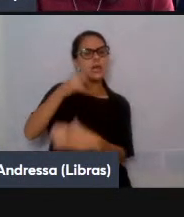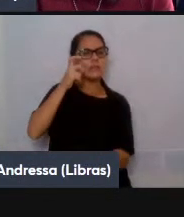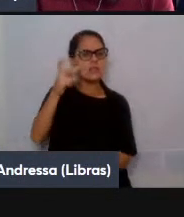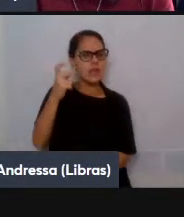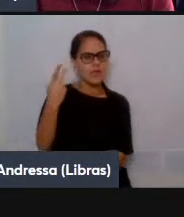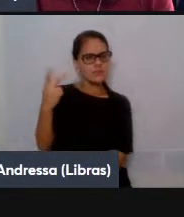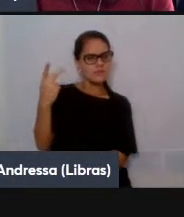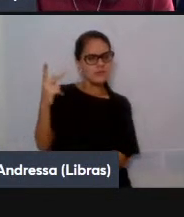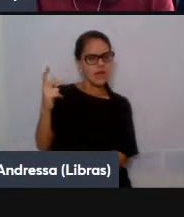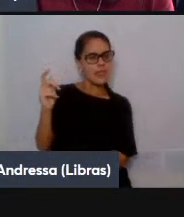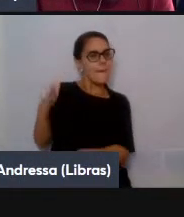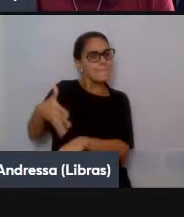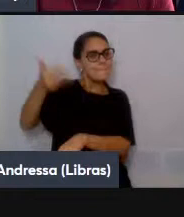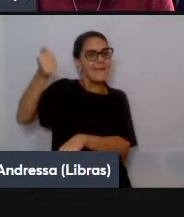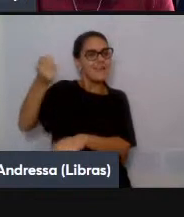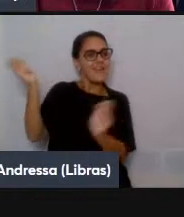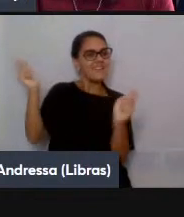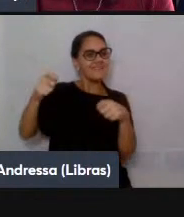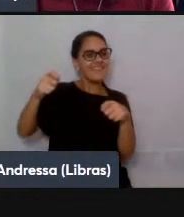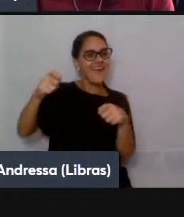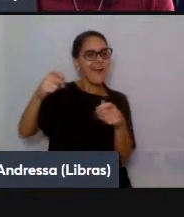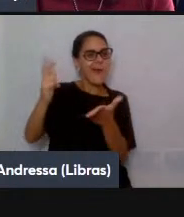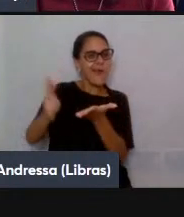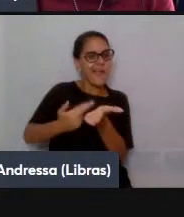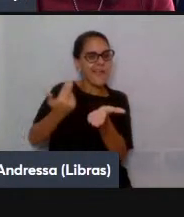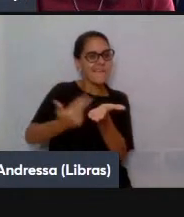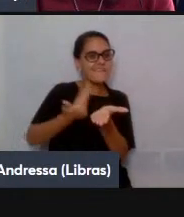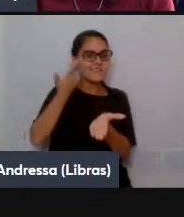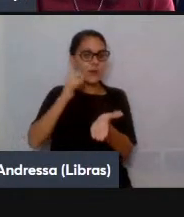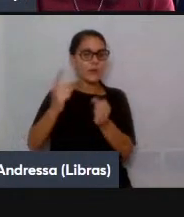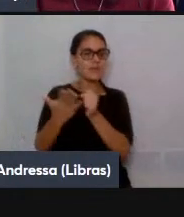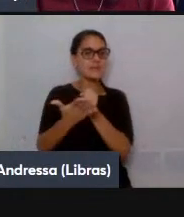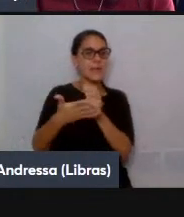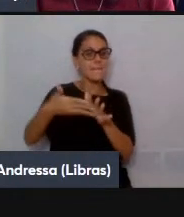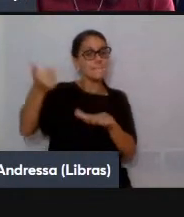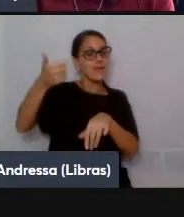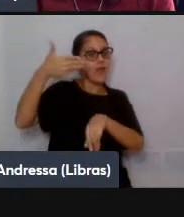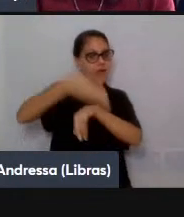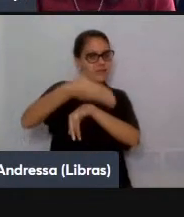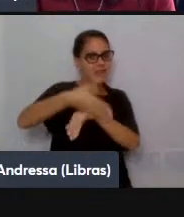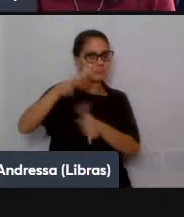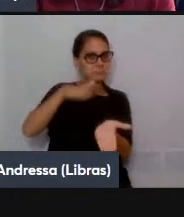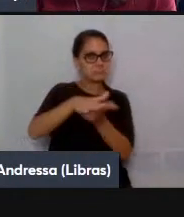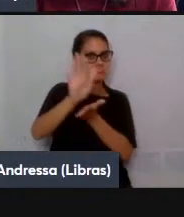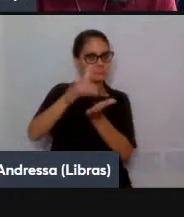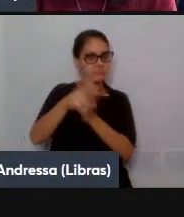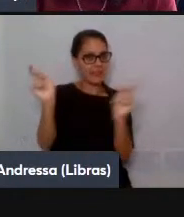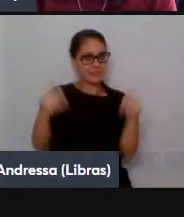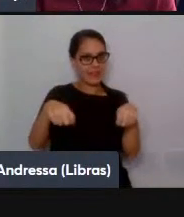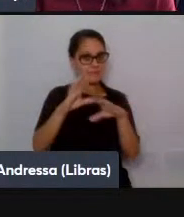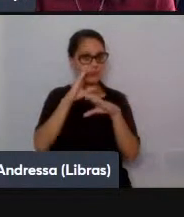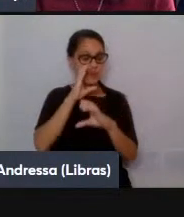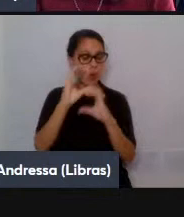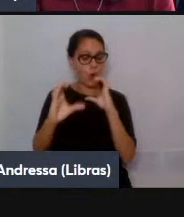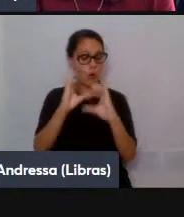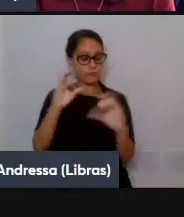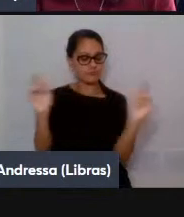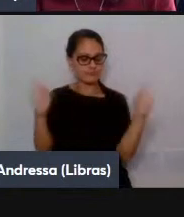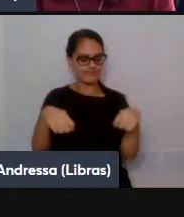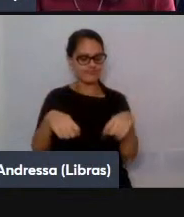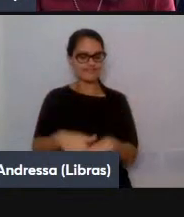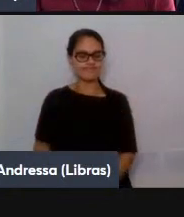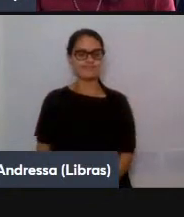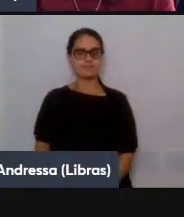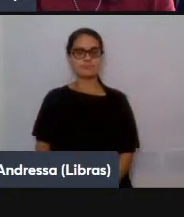interesses, você terá uma melhor comunicação com isso. The second piece of advice